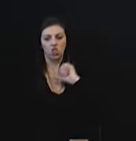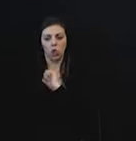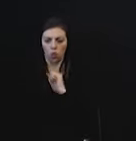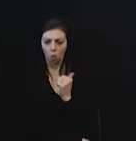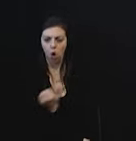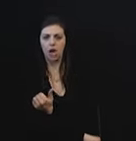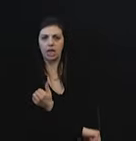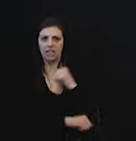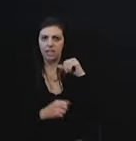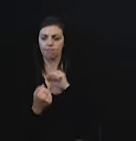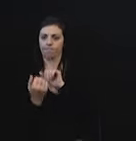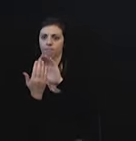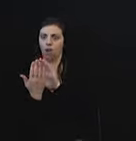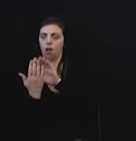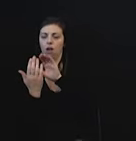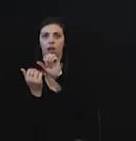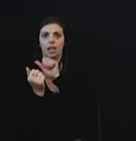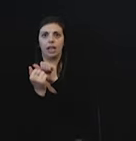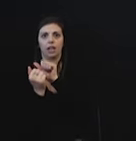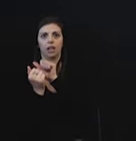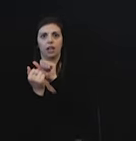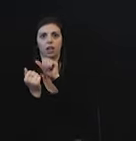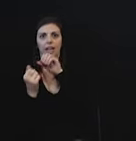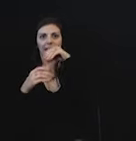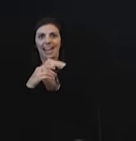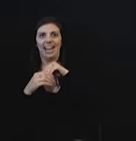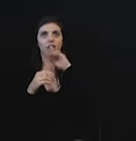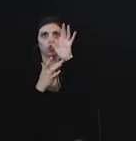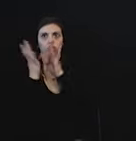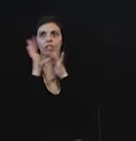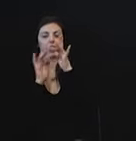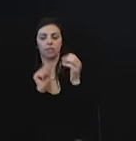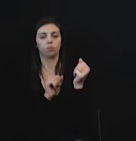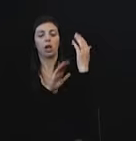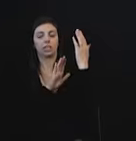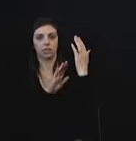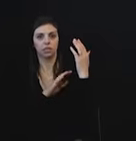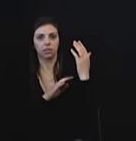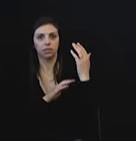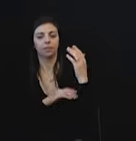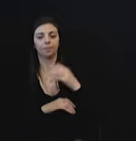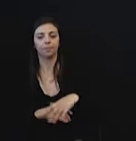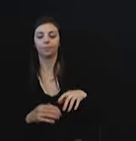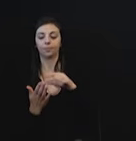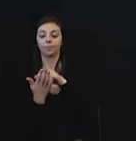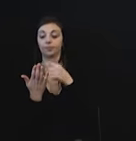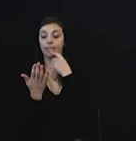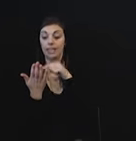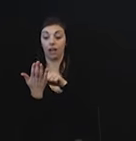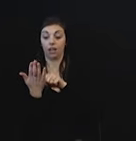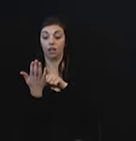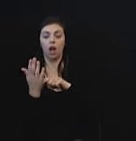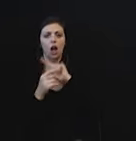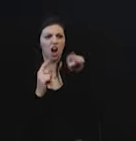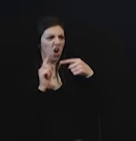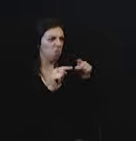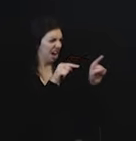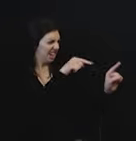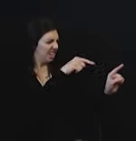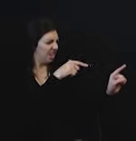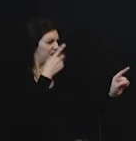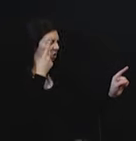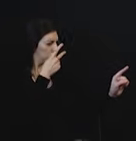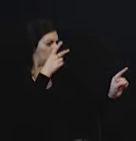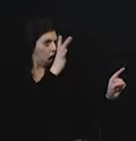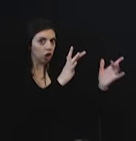his presence, right? Look with me in verses 6 through 10. When he saw Jesus from a distance, he ran